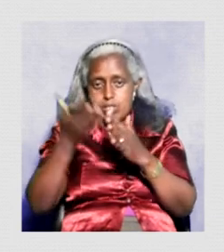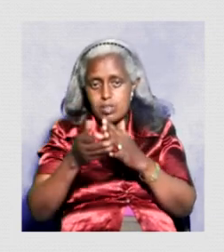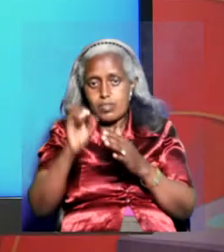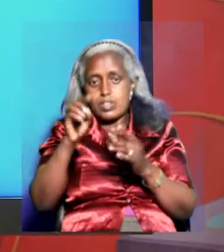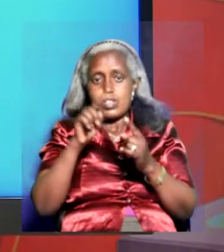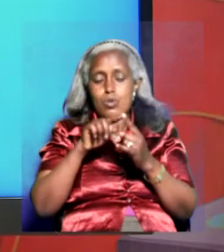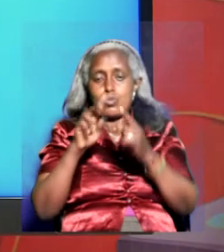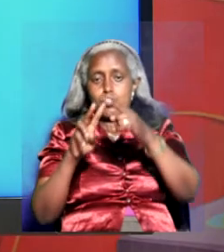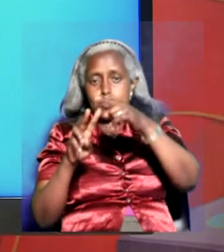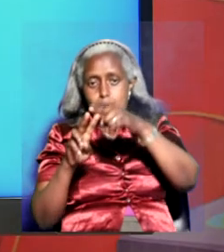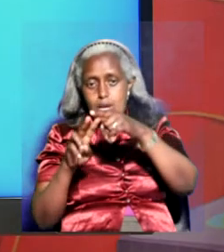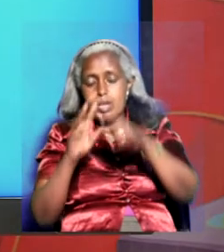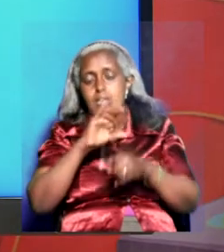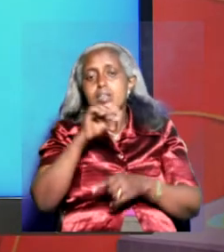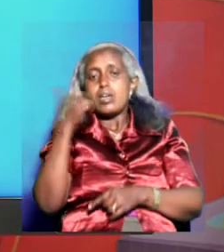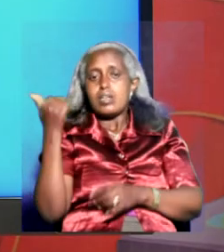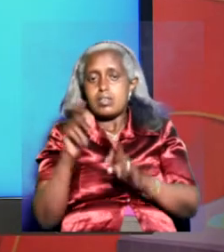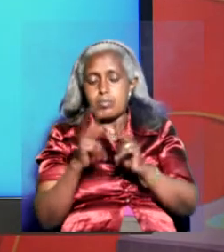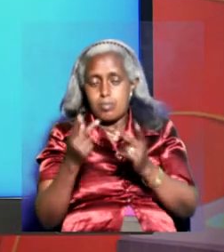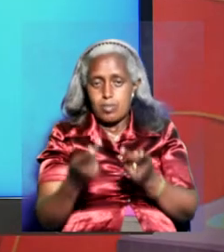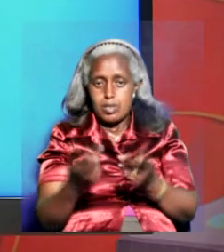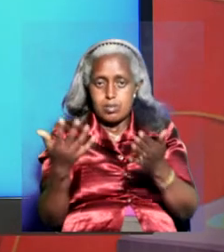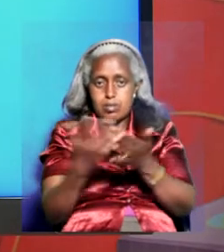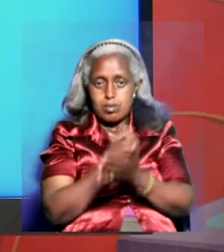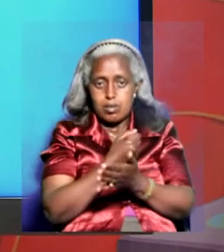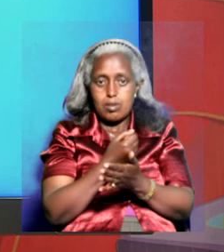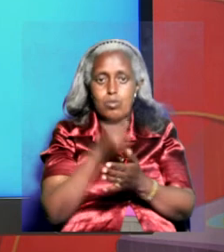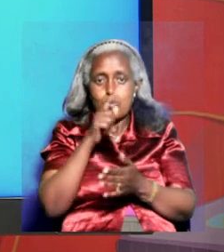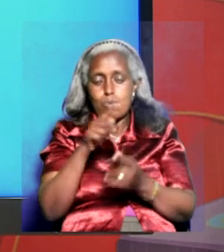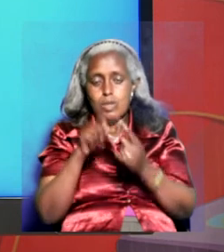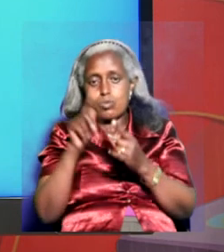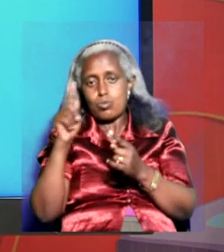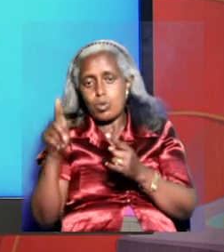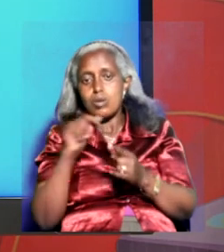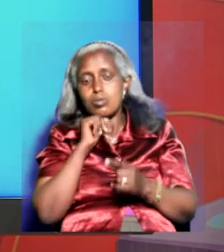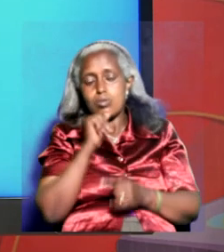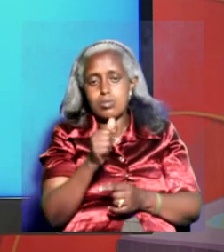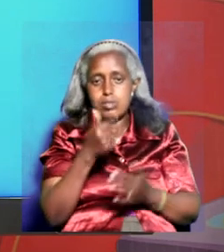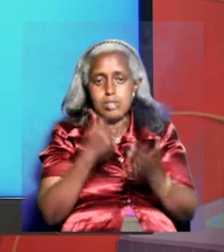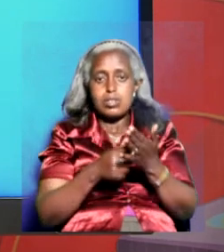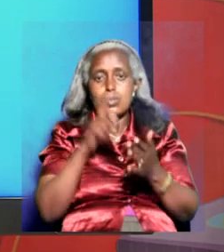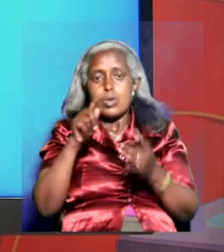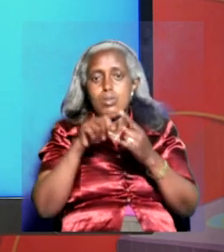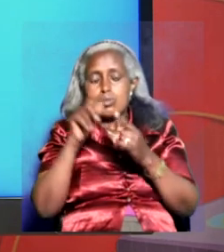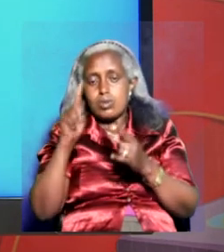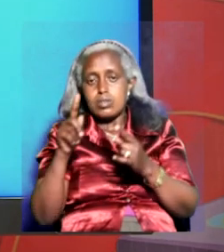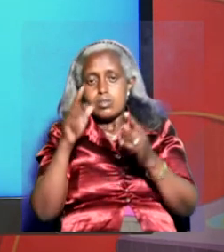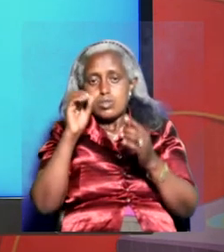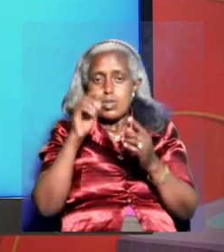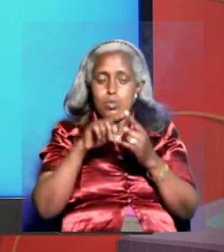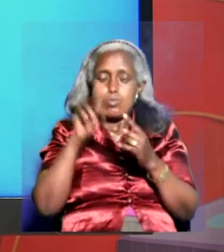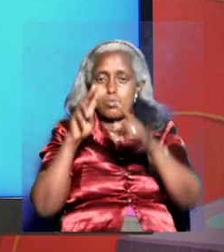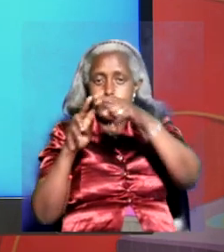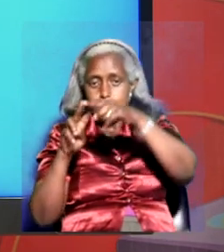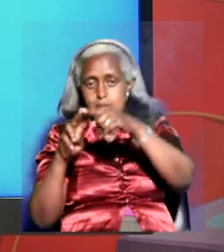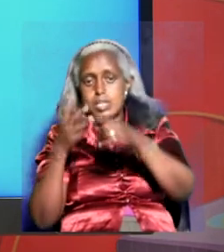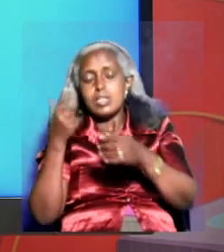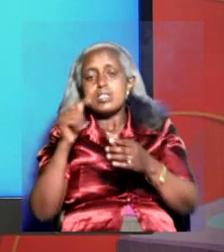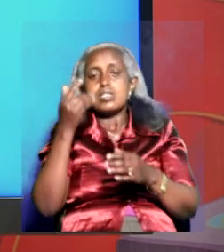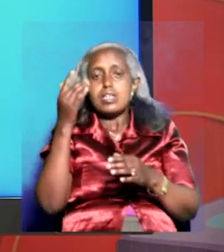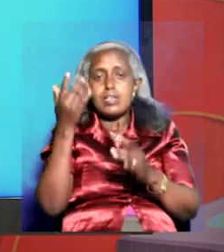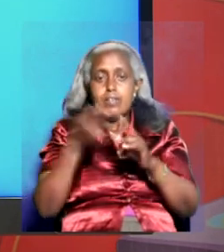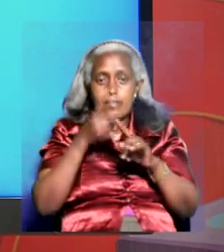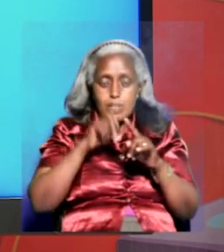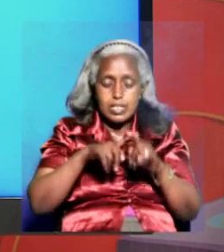pi. On the other part, if you take, it will not be 1 to 1. So the 1 to 1 part is from 0 to pi, and the inverse